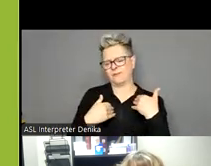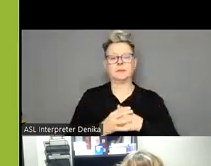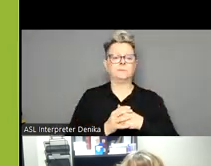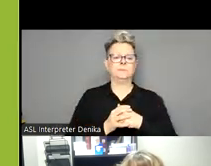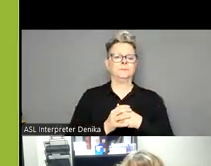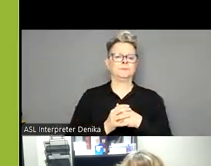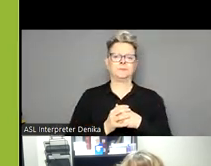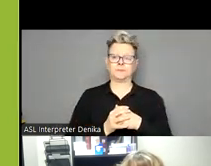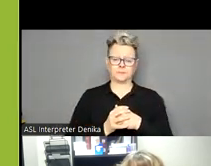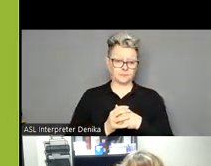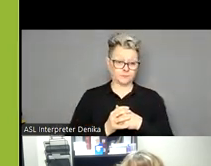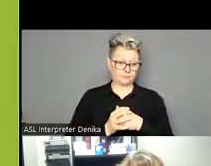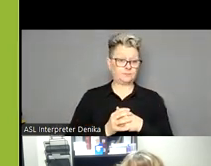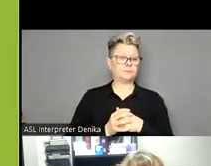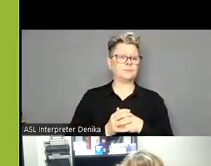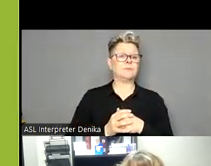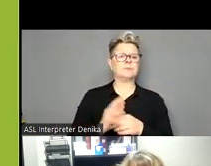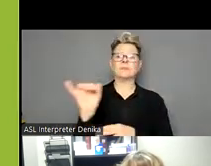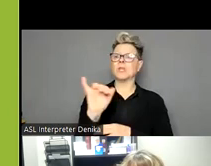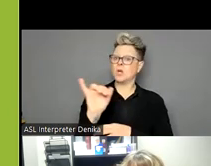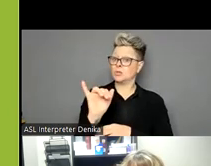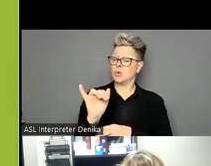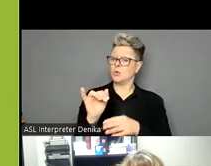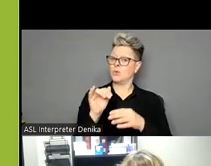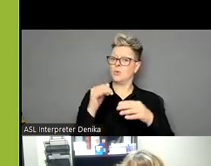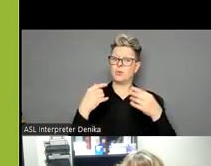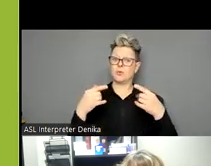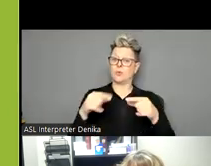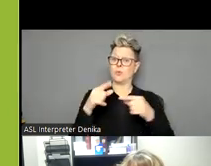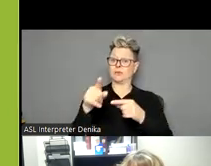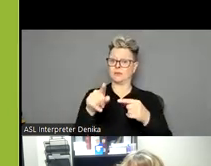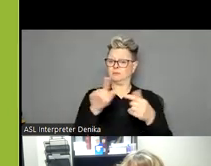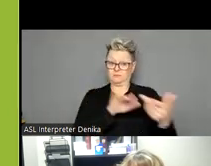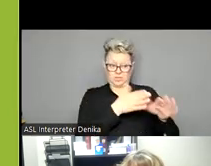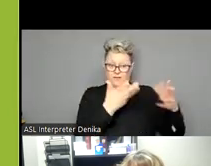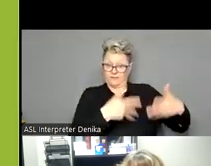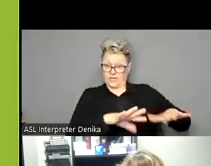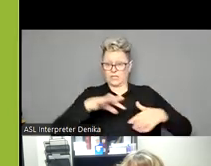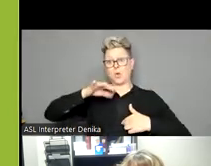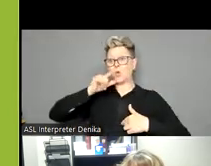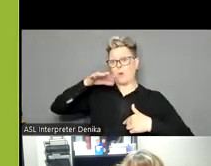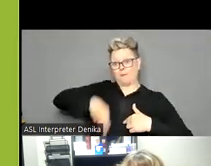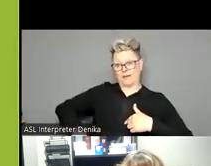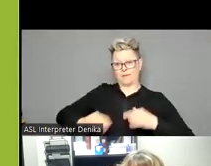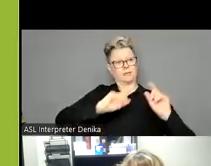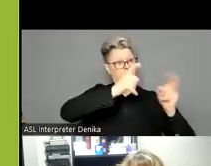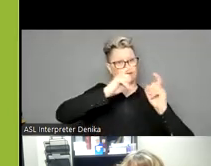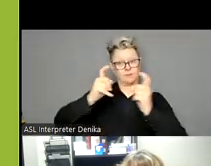When you're trying to give monetary gifts to certain beneficiaries, you might want to